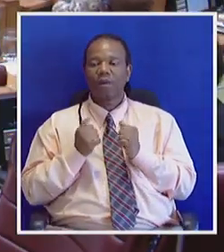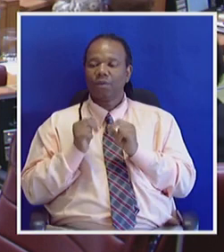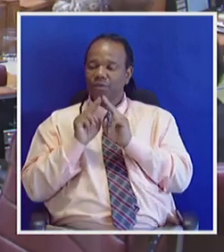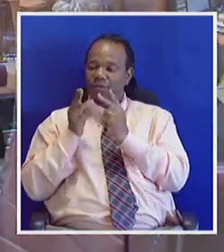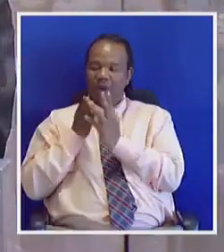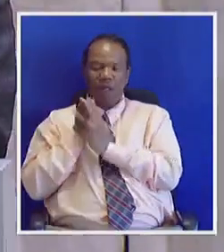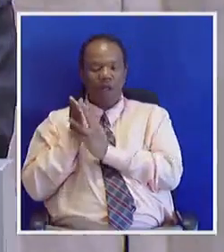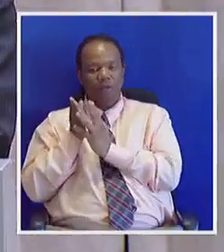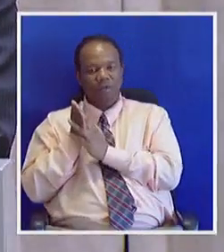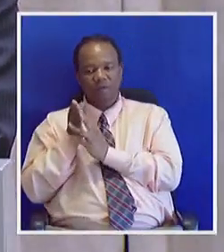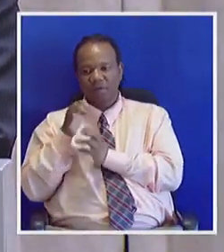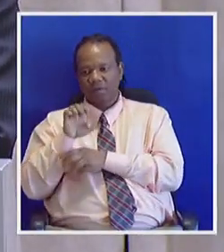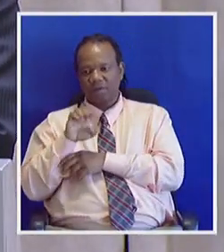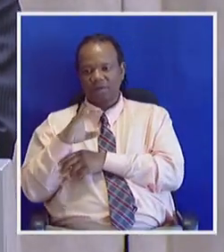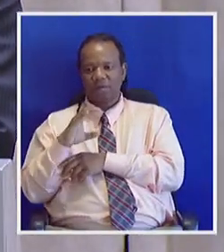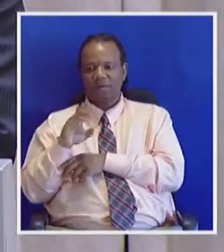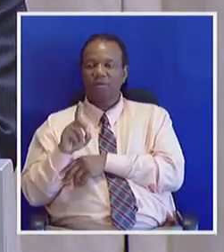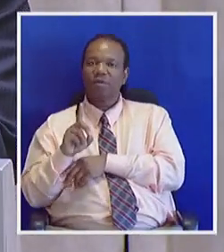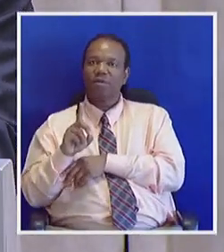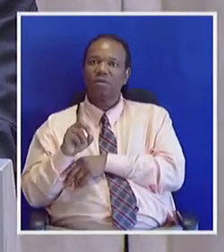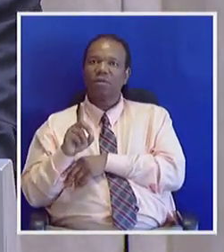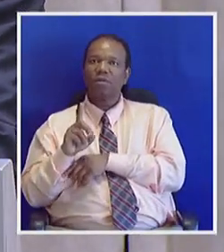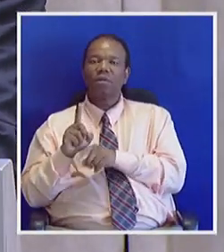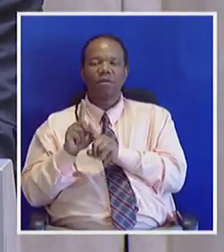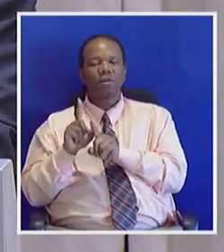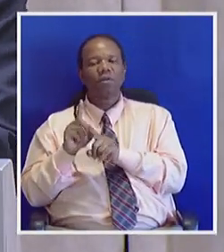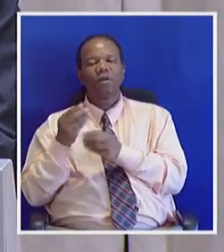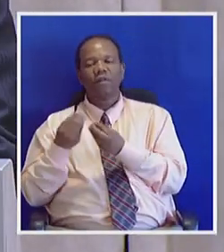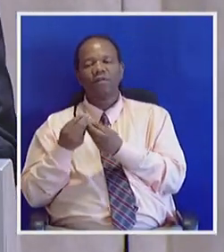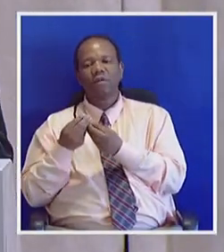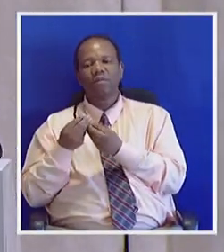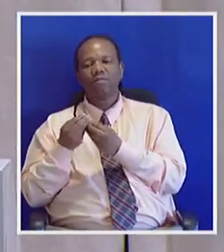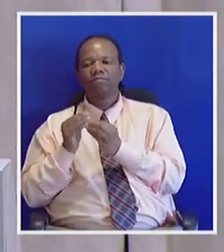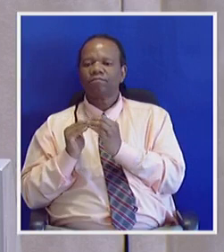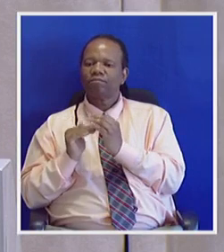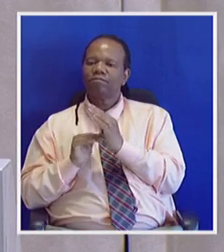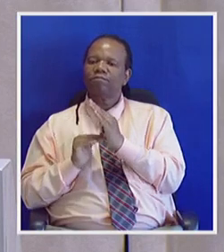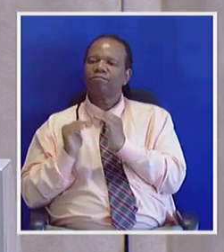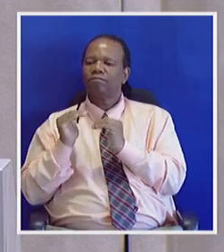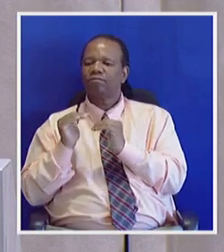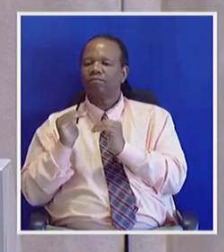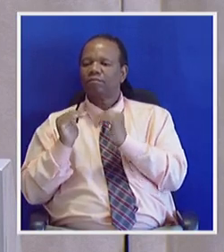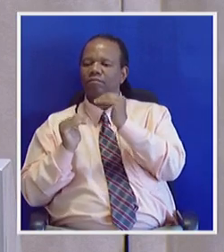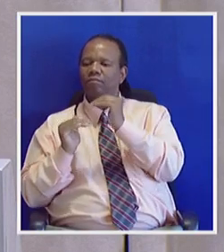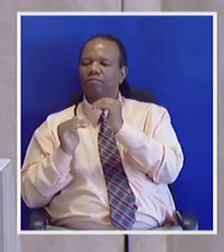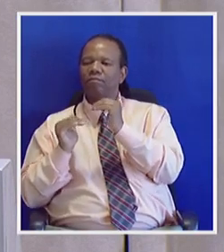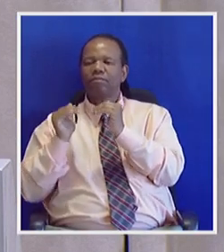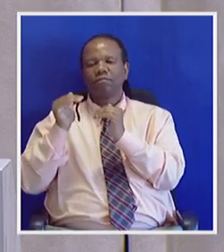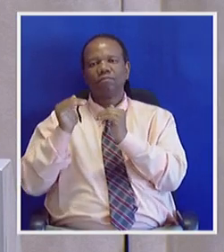childhood development has been growing by leaps and bounds in quite an admirable